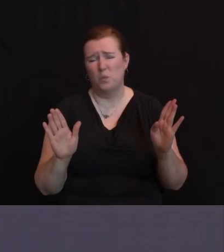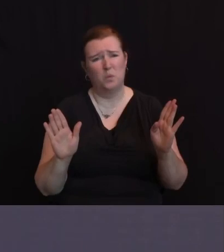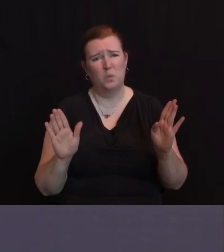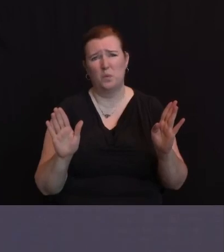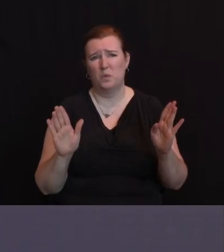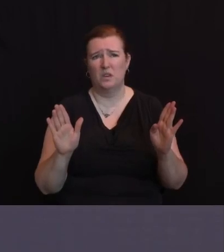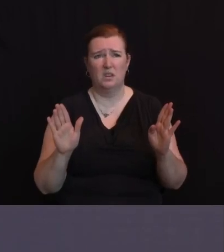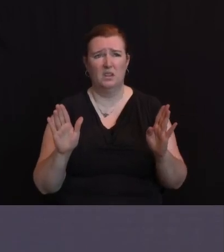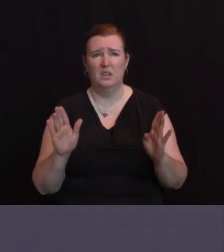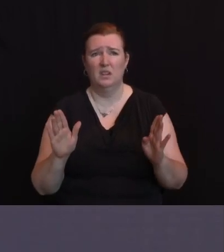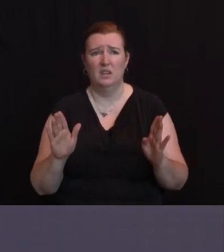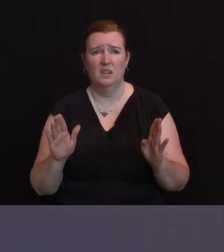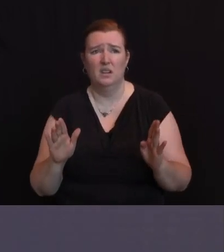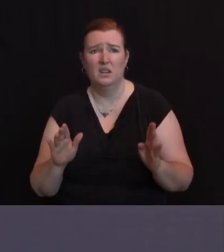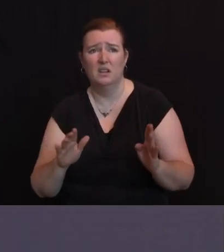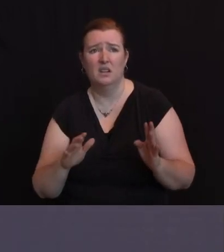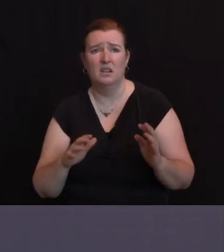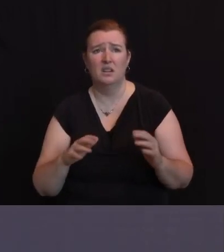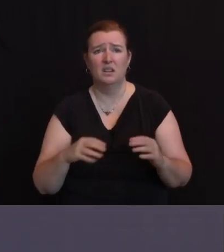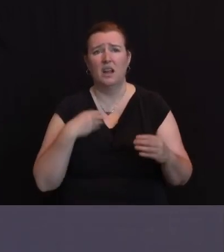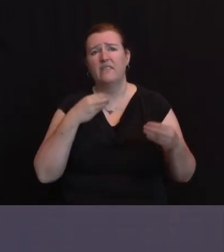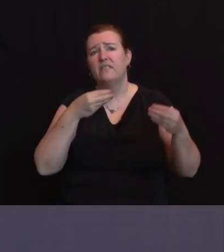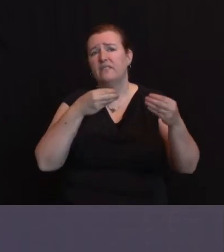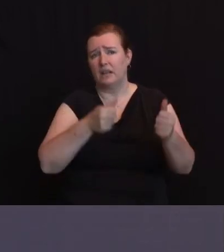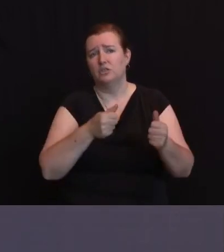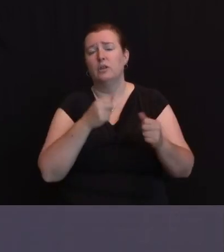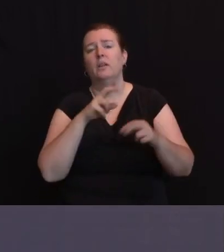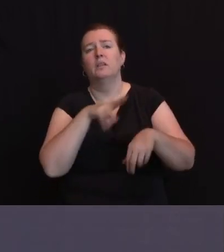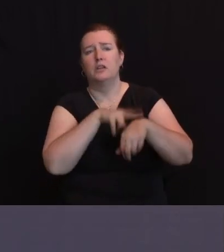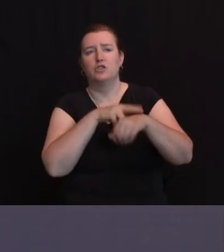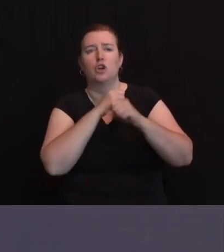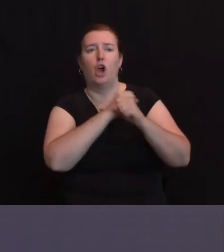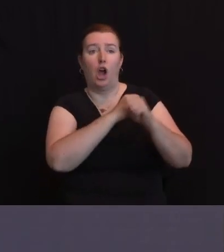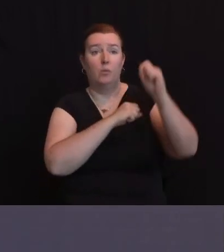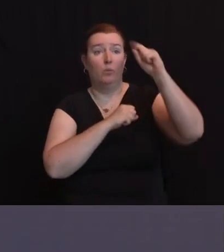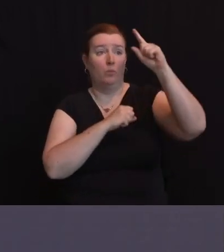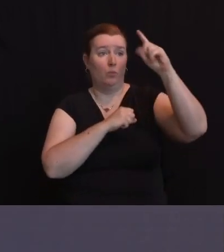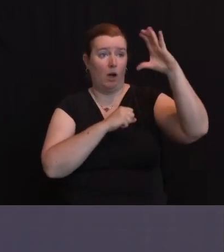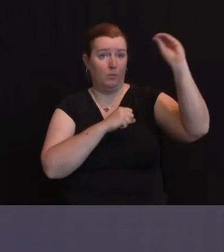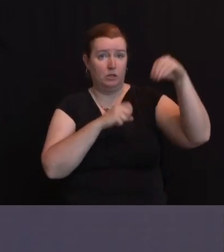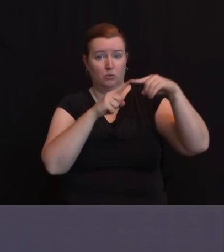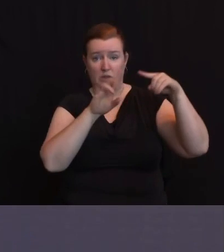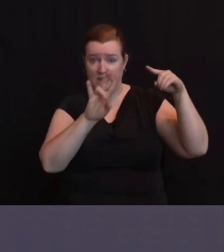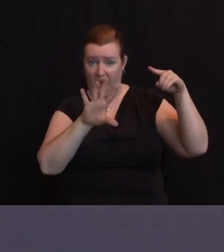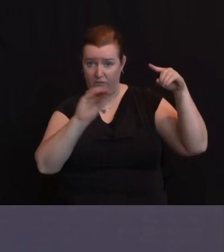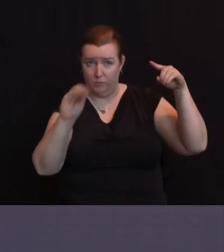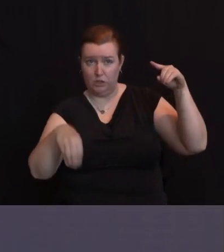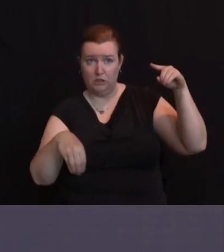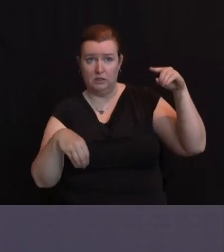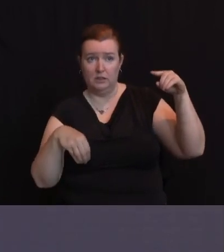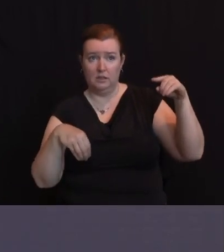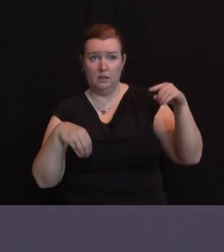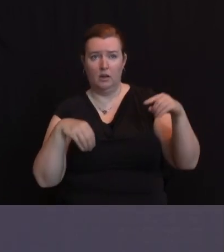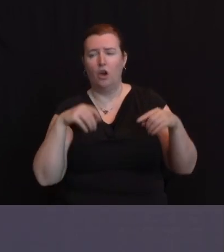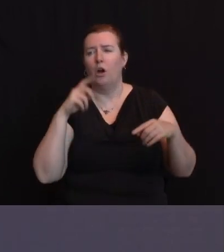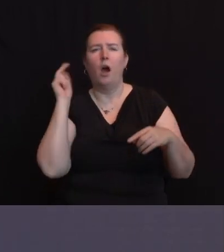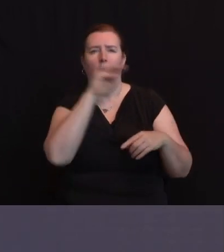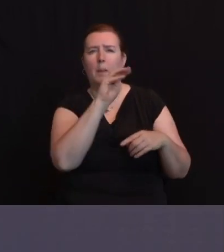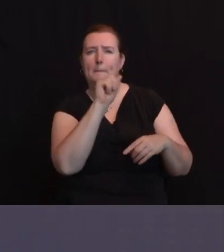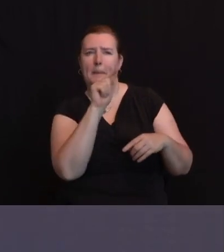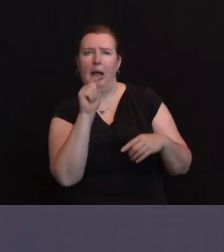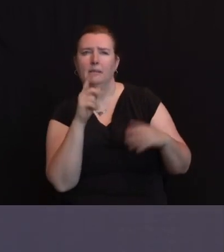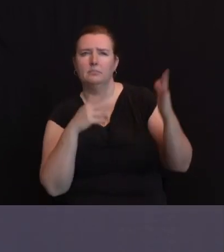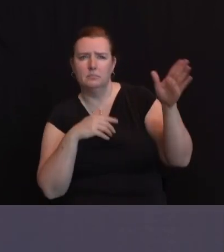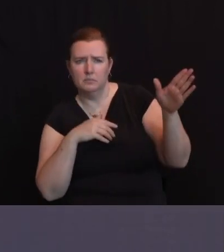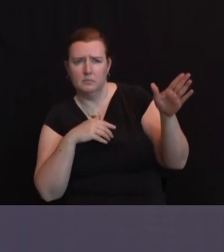75, I suspect it is 75. I'm looking at Matt. It is 75, and I had missed this, that he maybe raised the cost